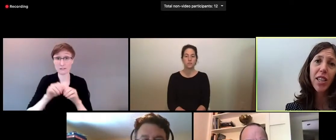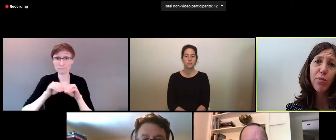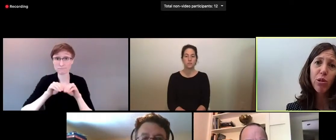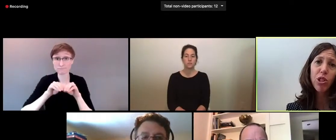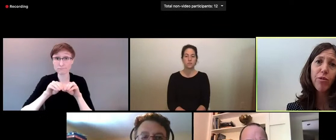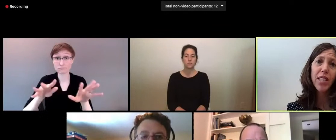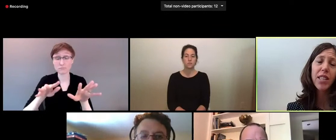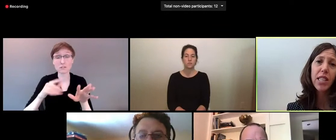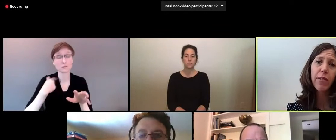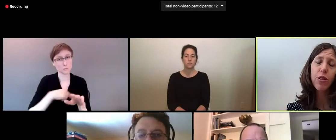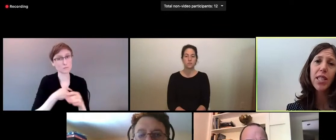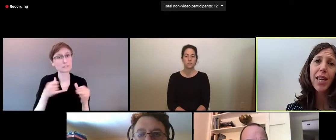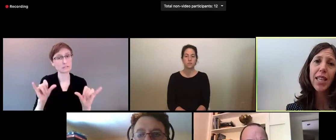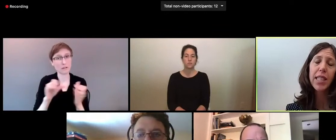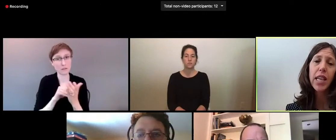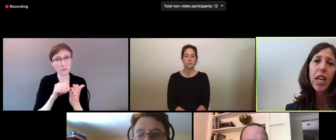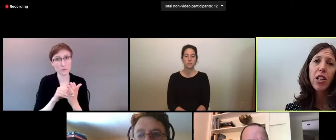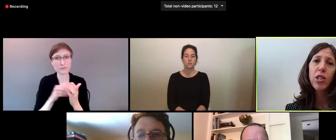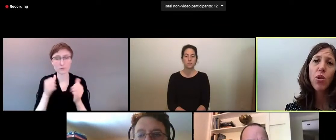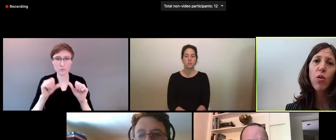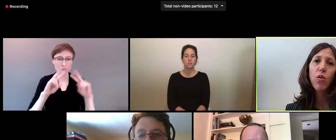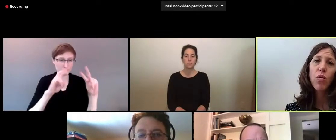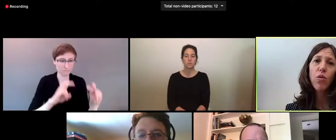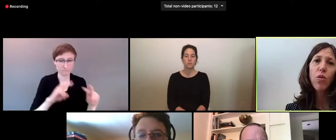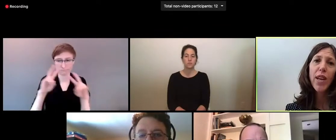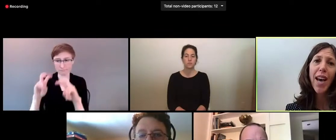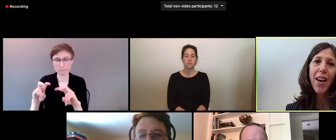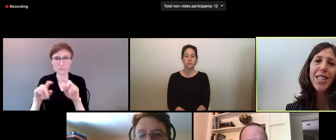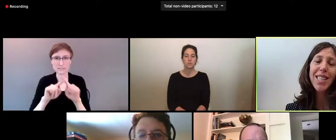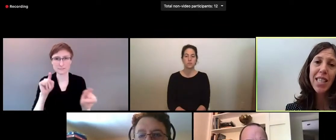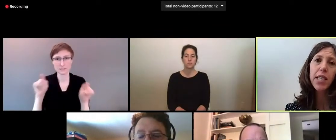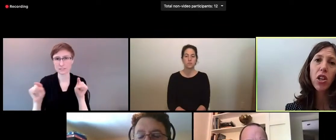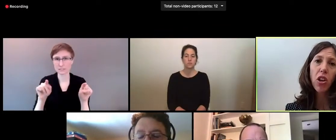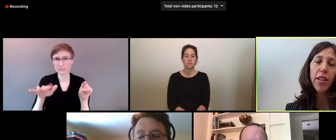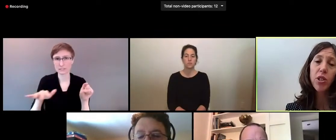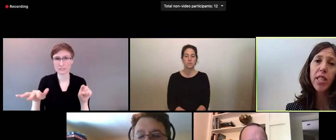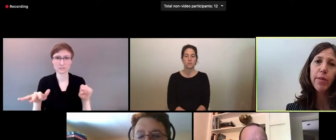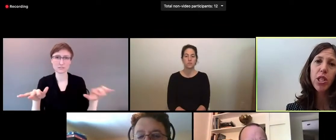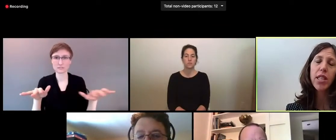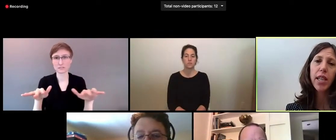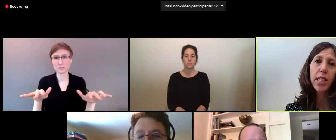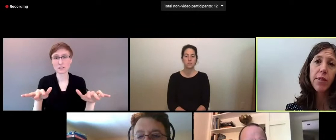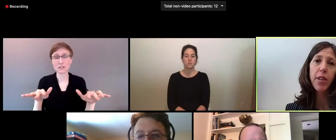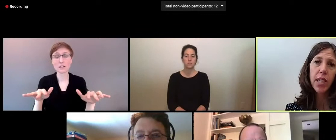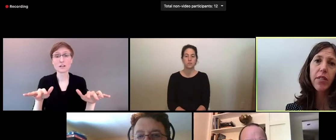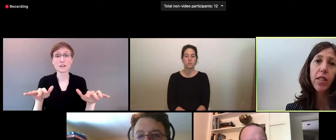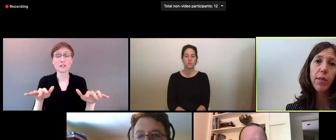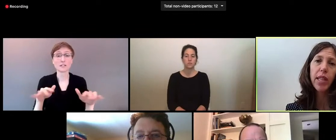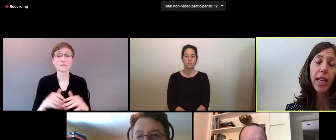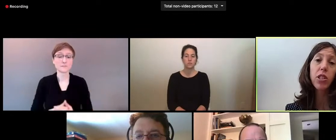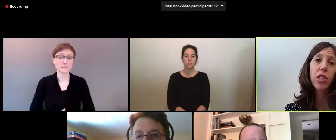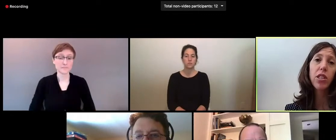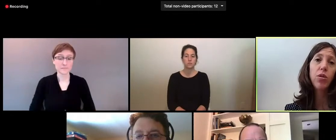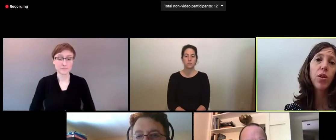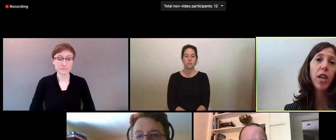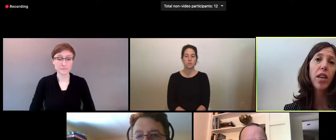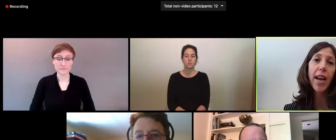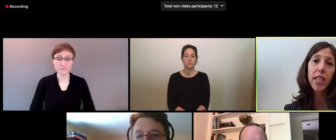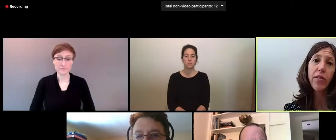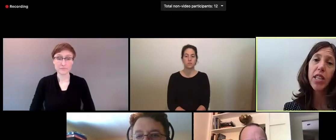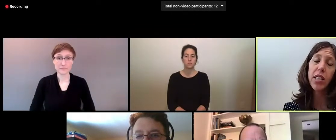evaluate exposure risks in different settings. So we haven't seen a lot of transmission that can definitively be linked